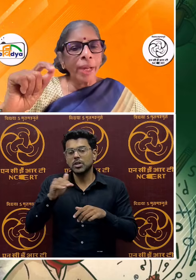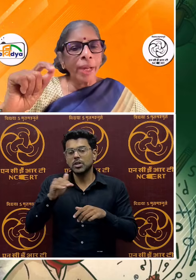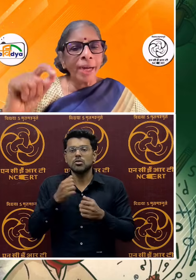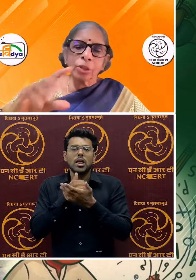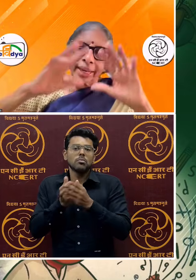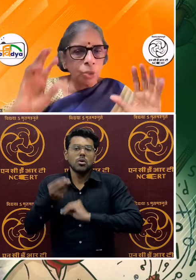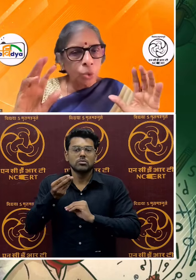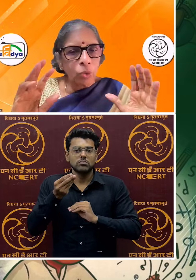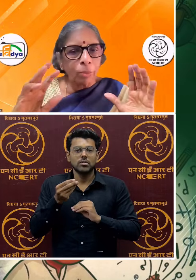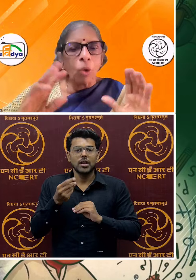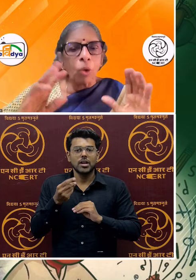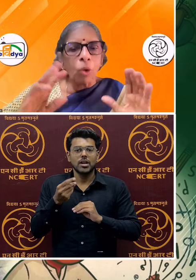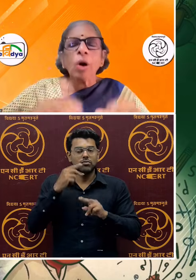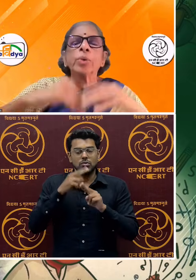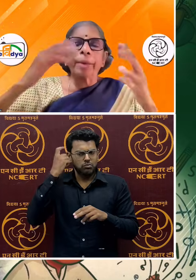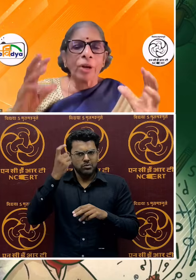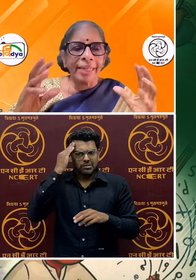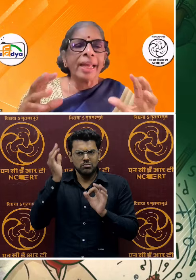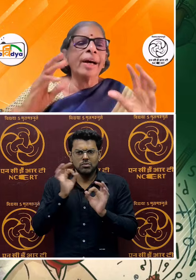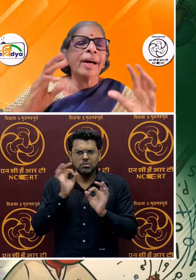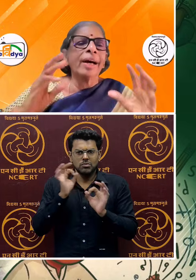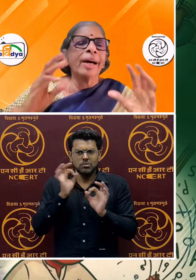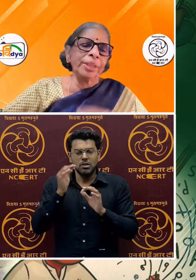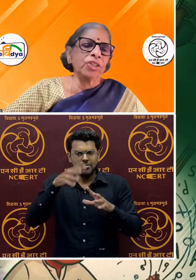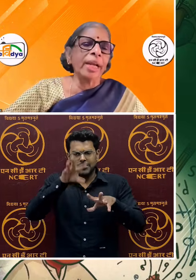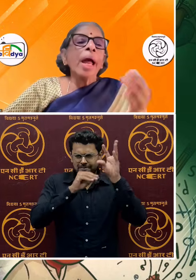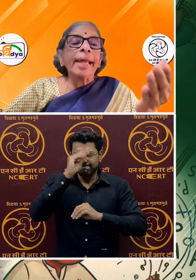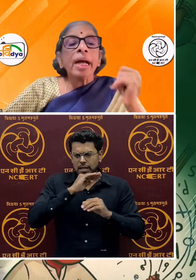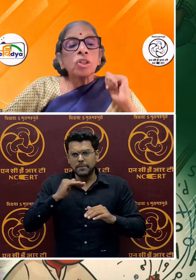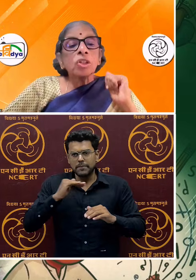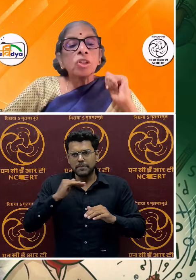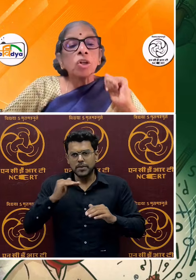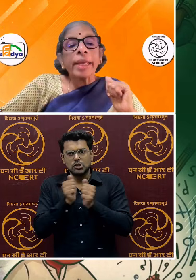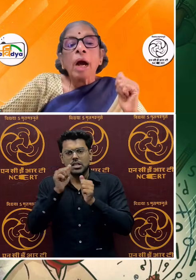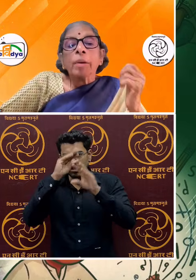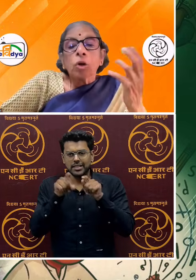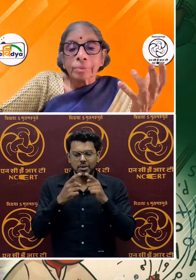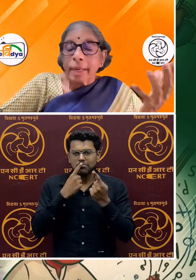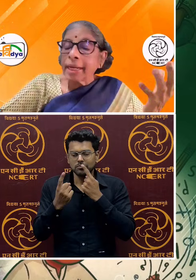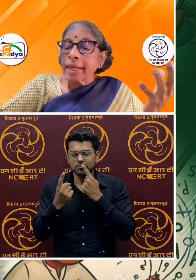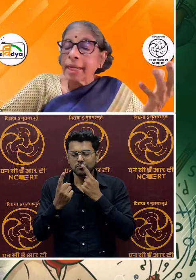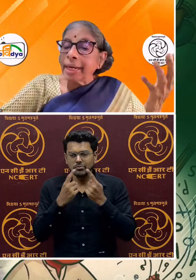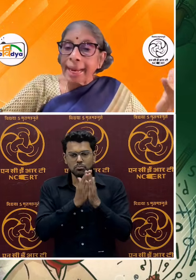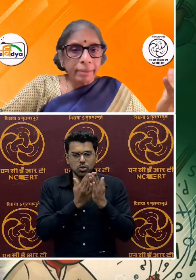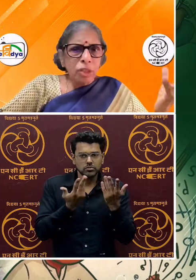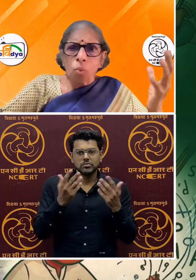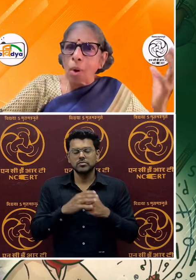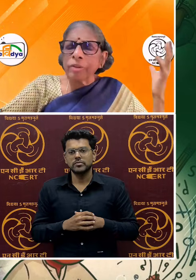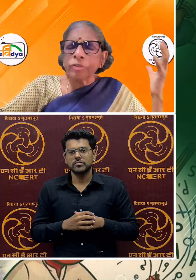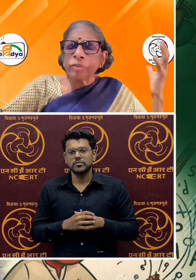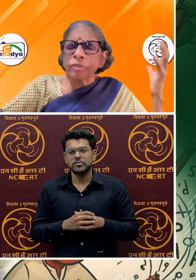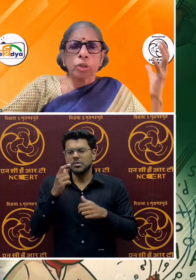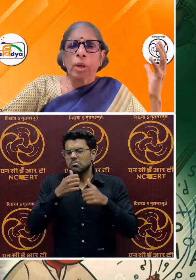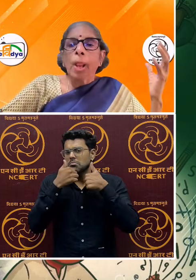more you learn, you realize you don't know more, you keep on learning, learn with the child. Like talking books, great, it's